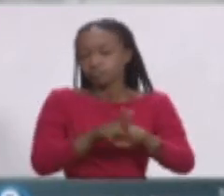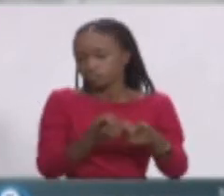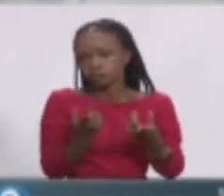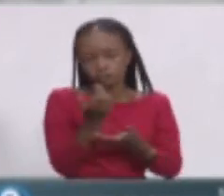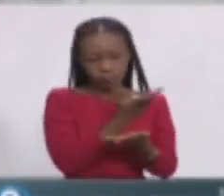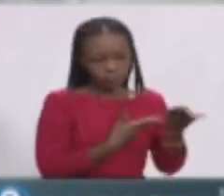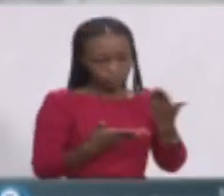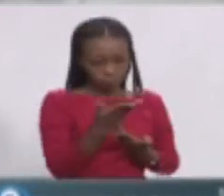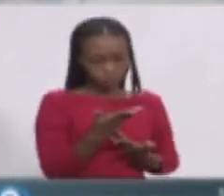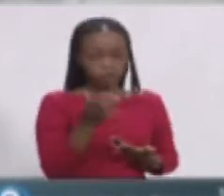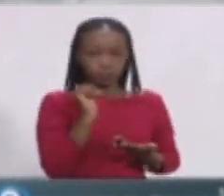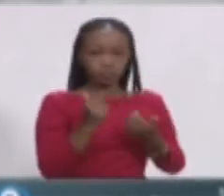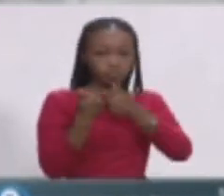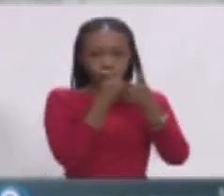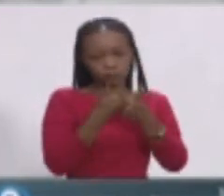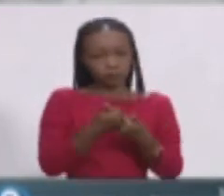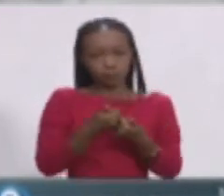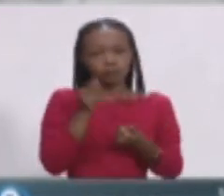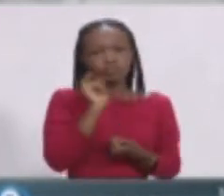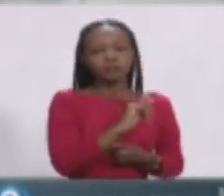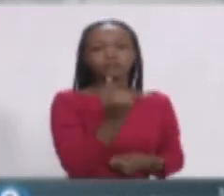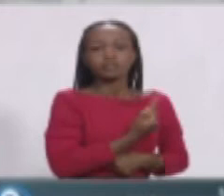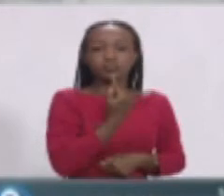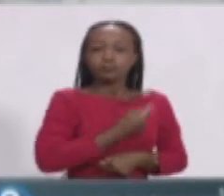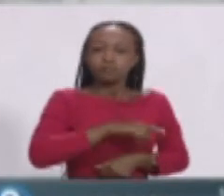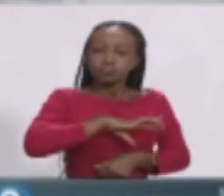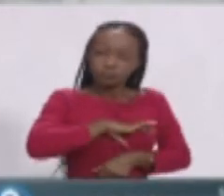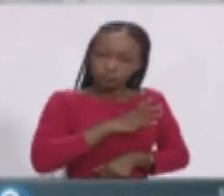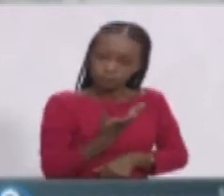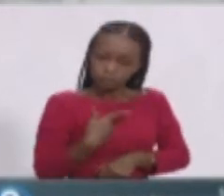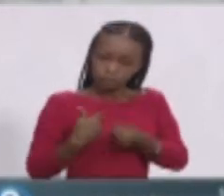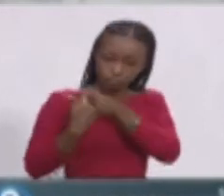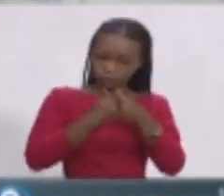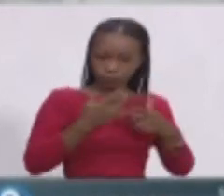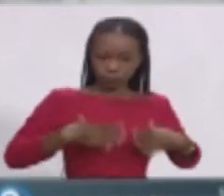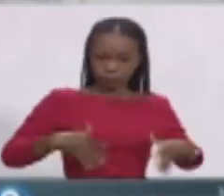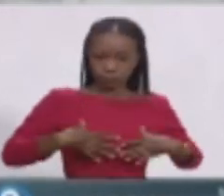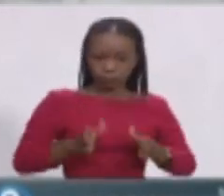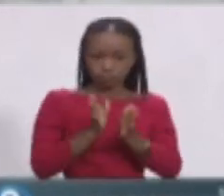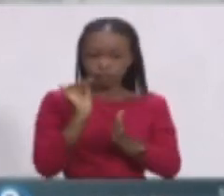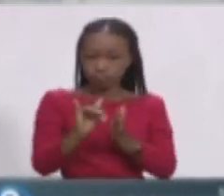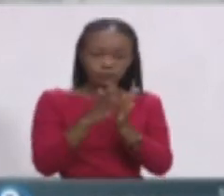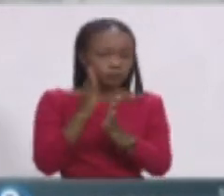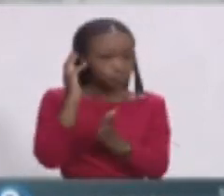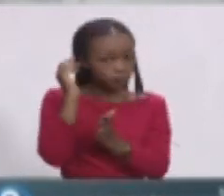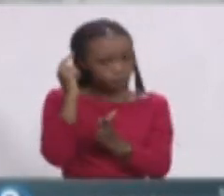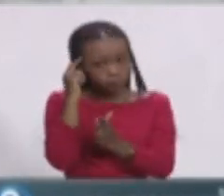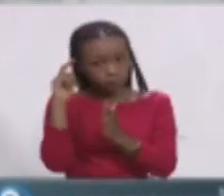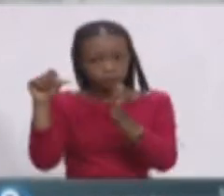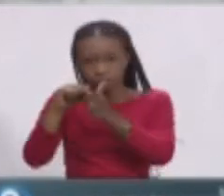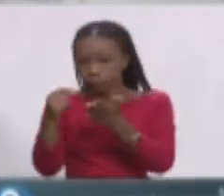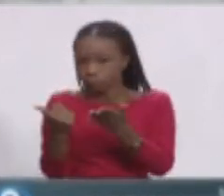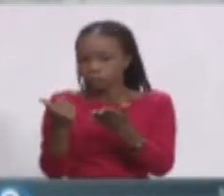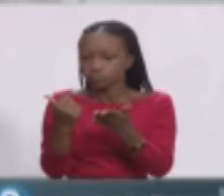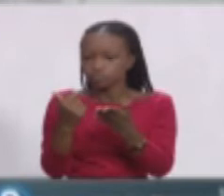that challenge of just being there on your own. There's a challenge with the people who live with mental illness themselves. Being cocooned and being in